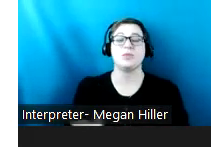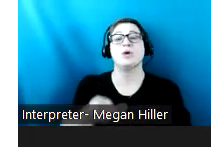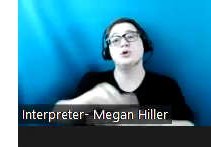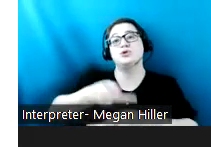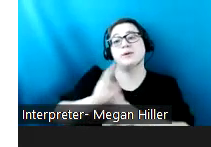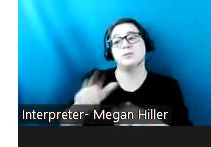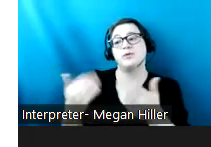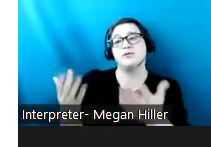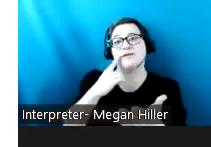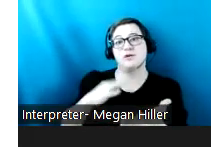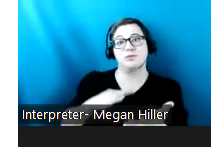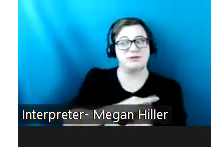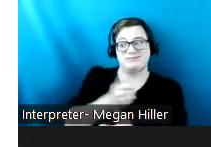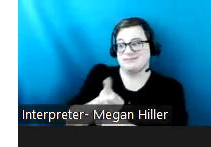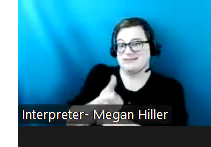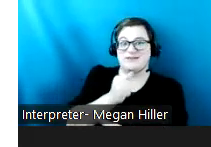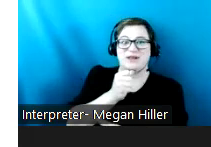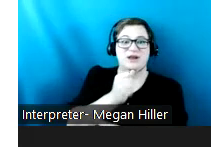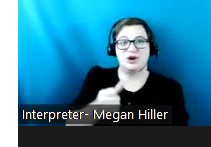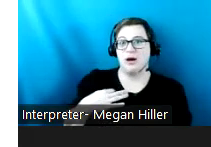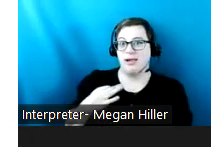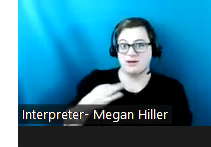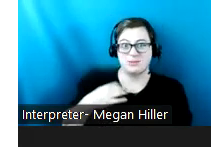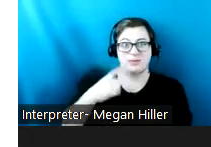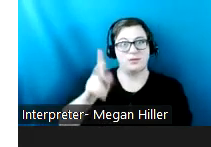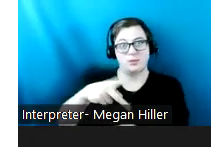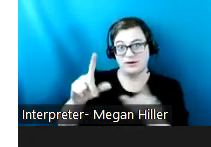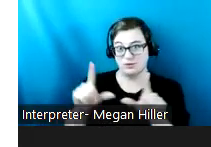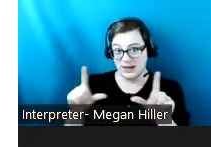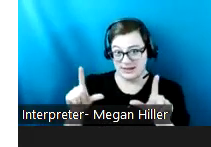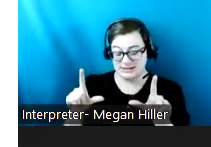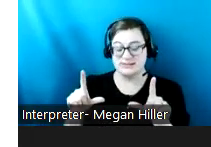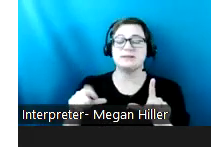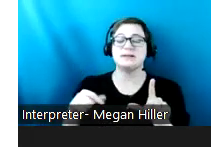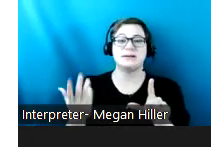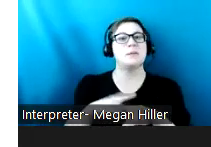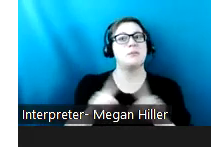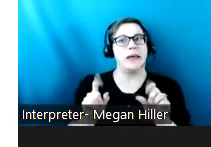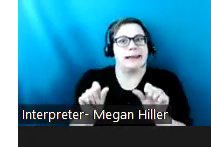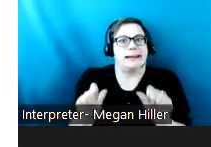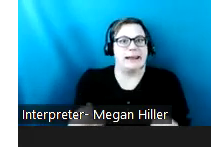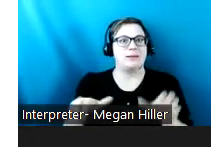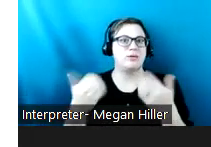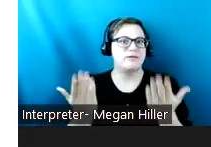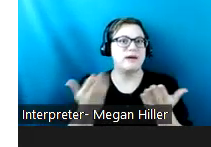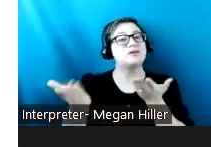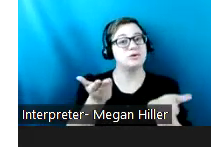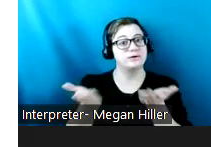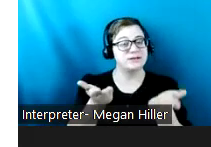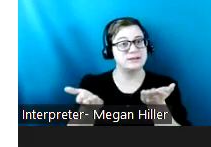to personnel who are not seeking or not eligible for professional licensure, but otherwise are able to provide services,